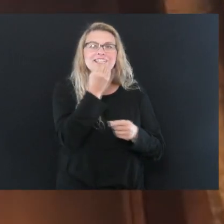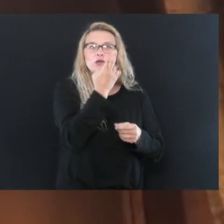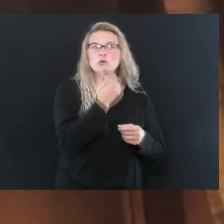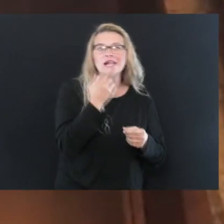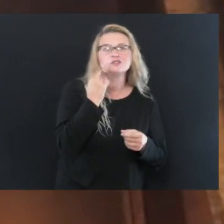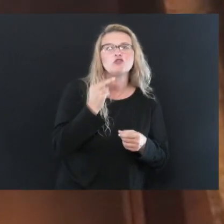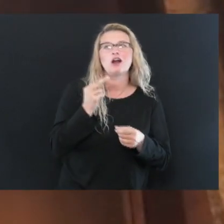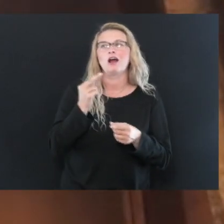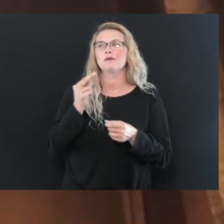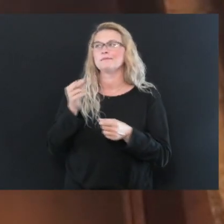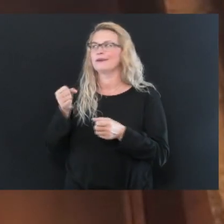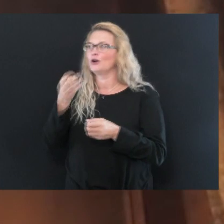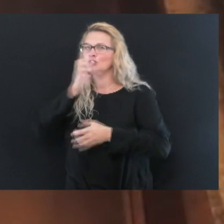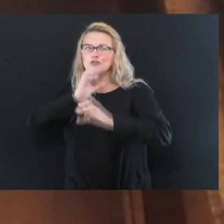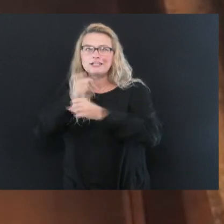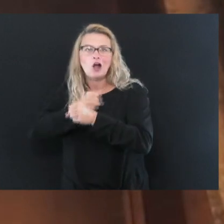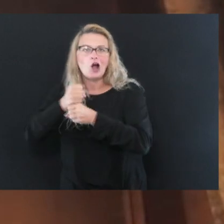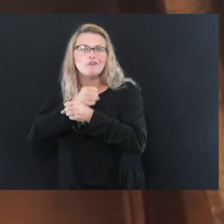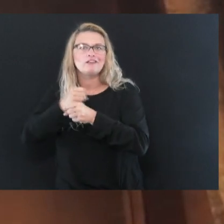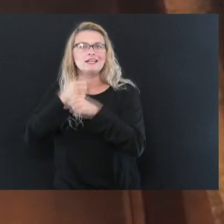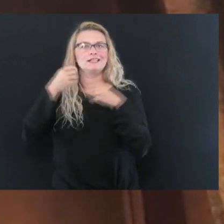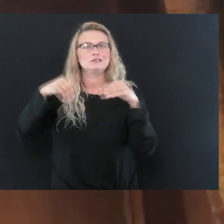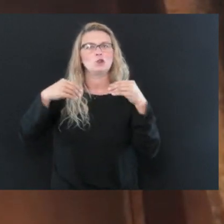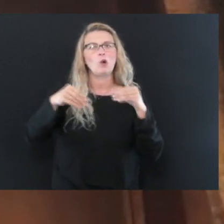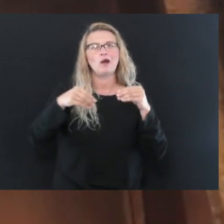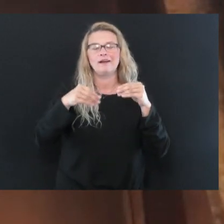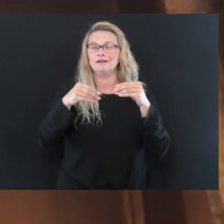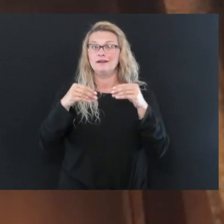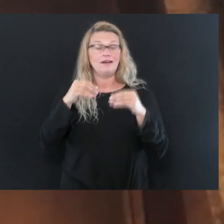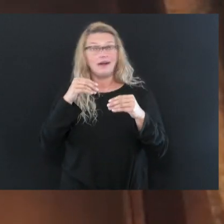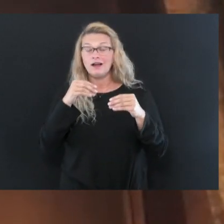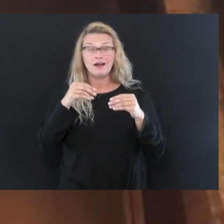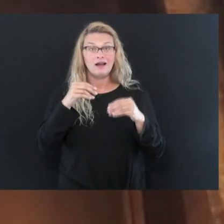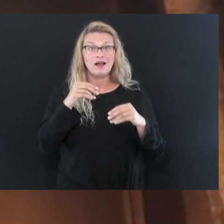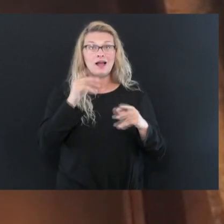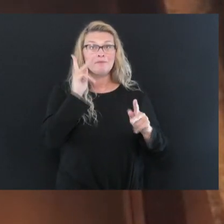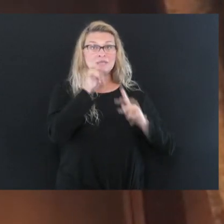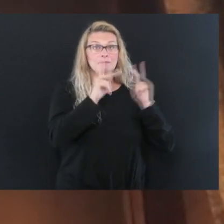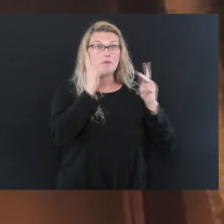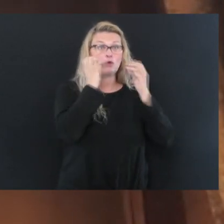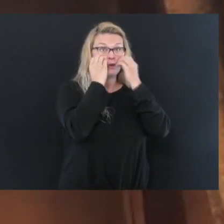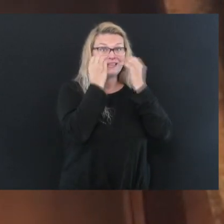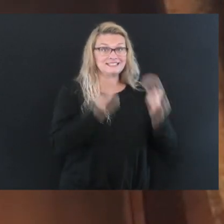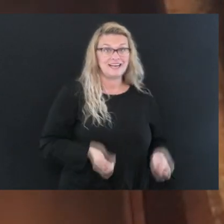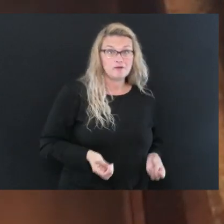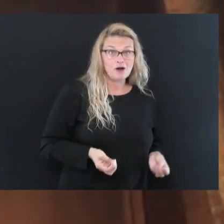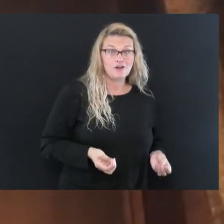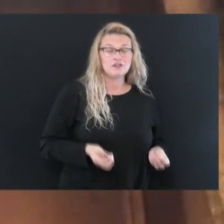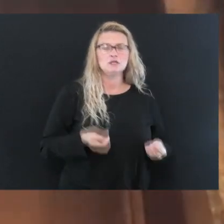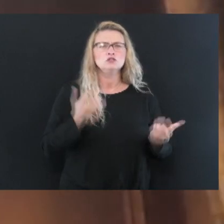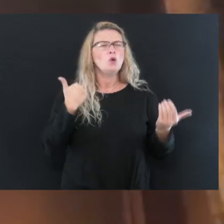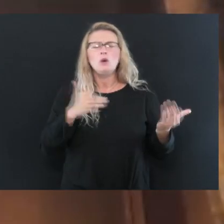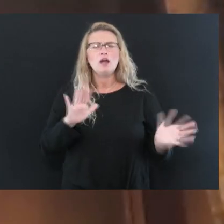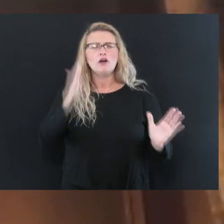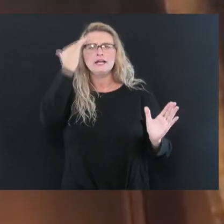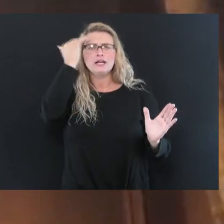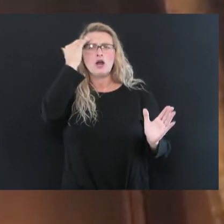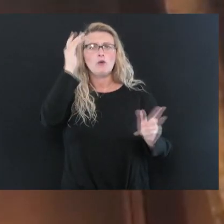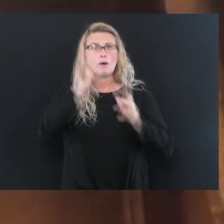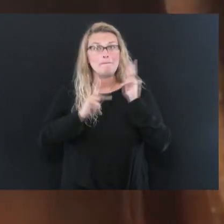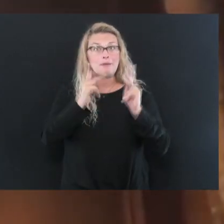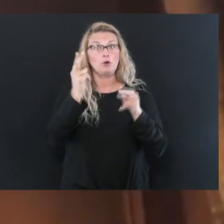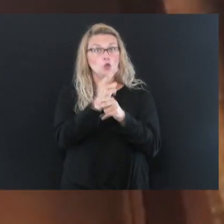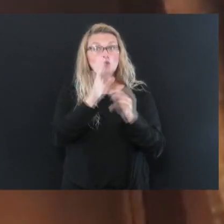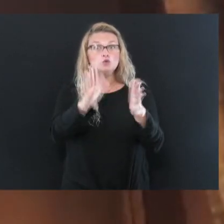or a coffee shop than the people that did not get infected, where they took their mask off. So we know if people mask up